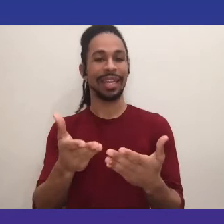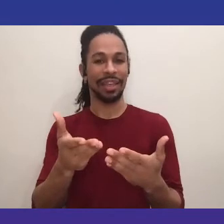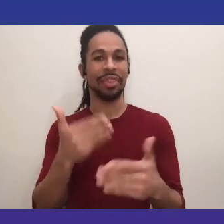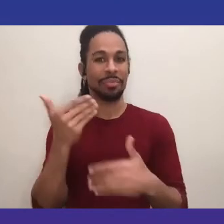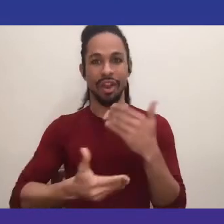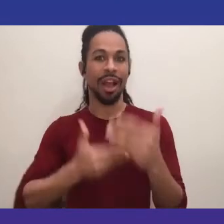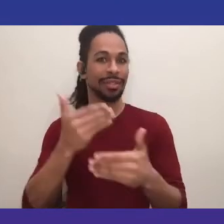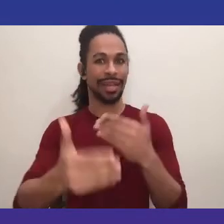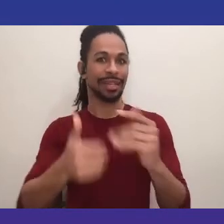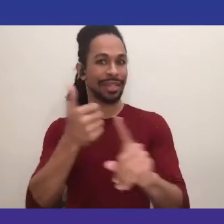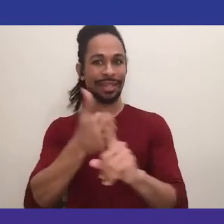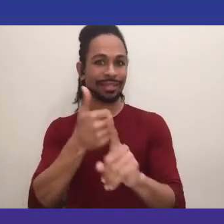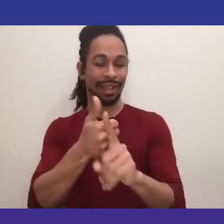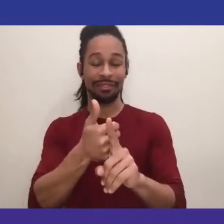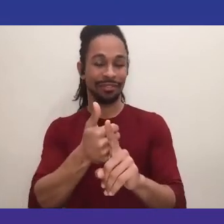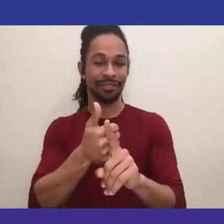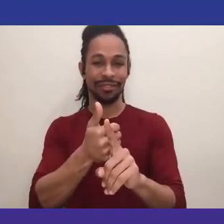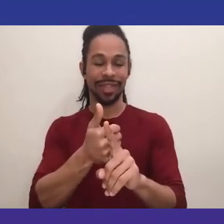process of